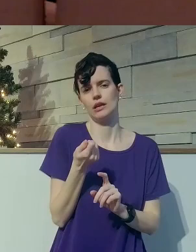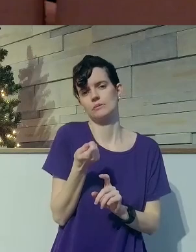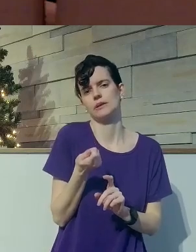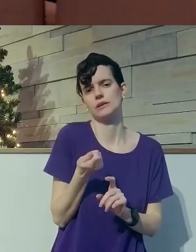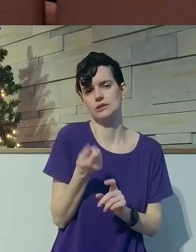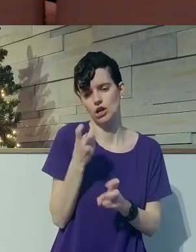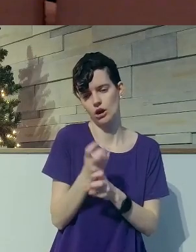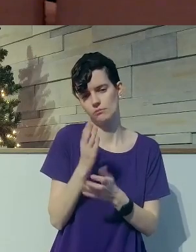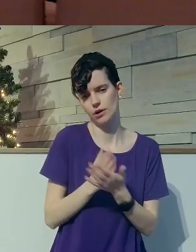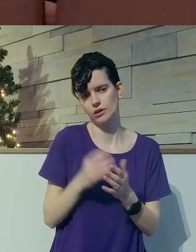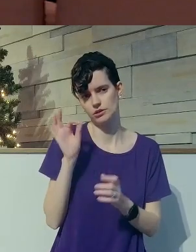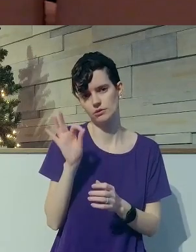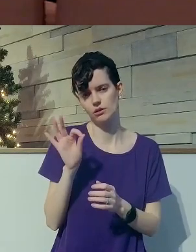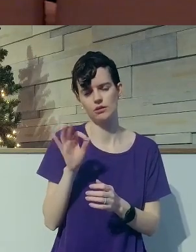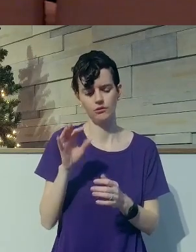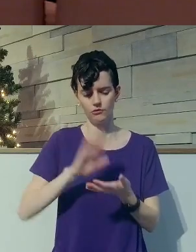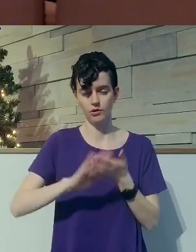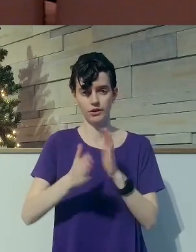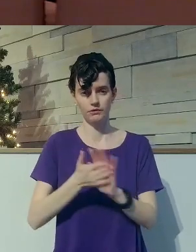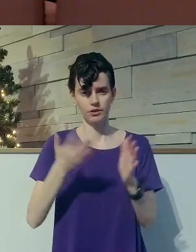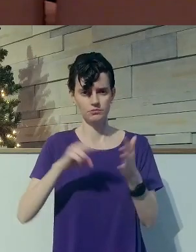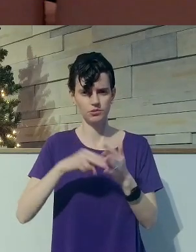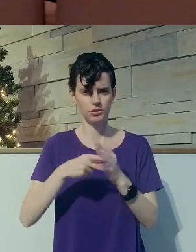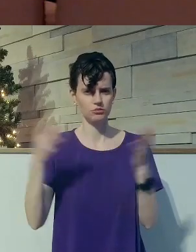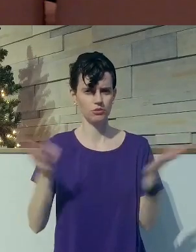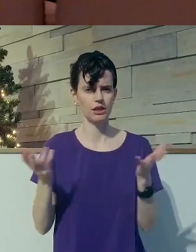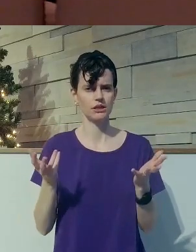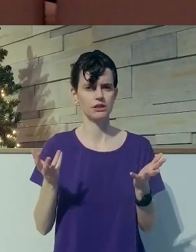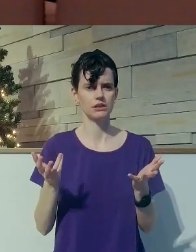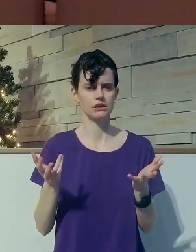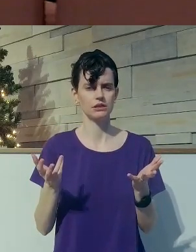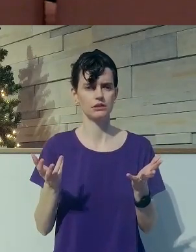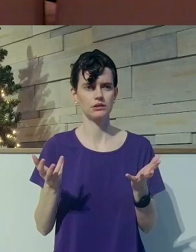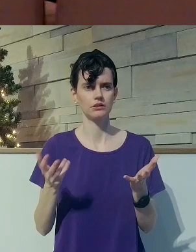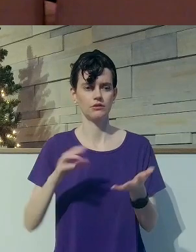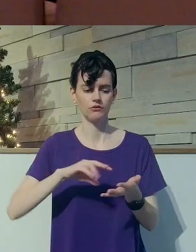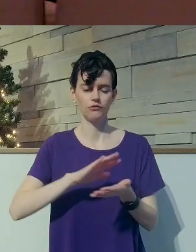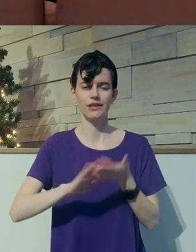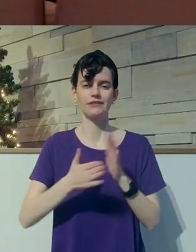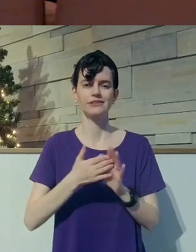sermon. What is forgiveness? Forgiveness costs.